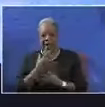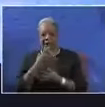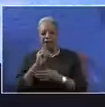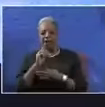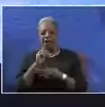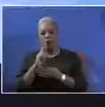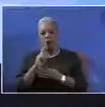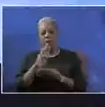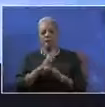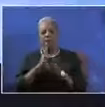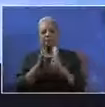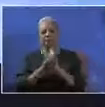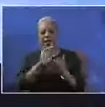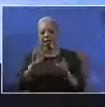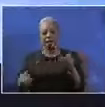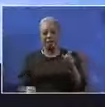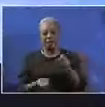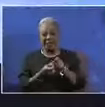vindictiveness,